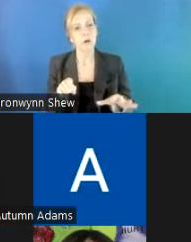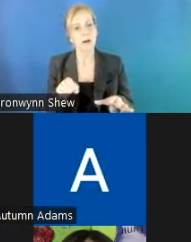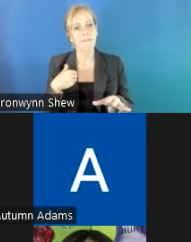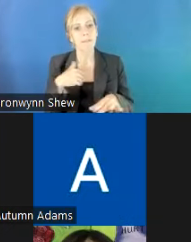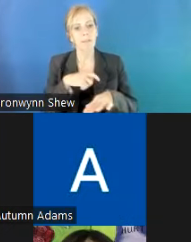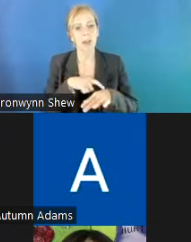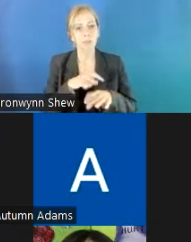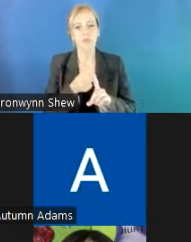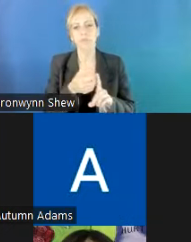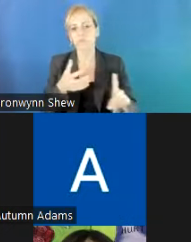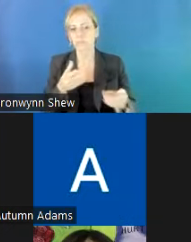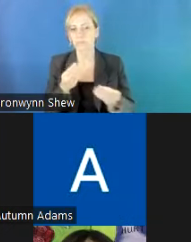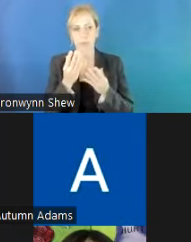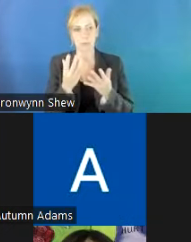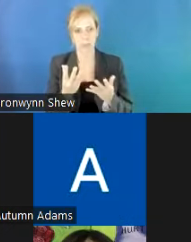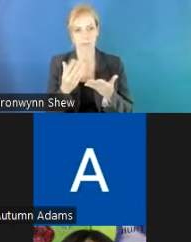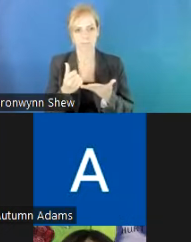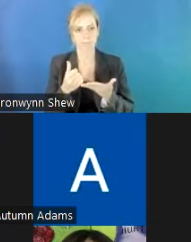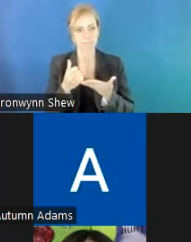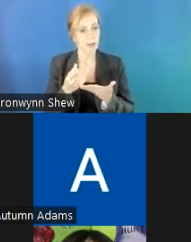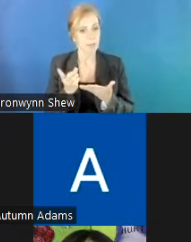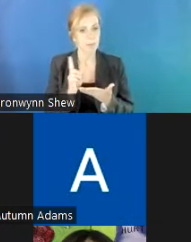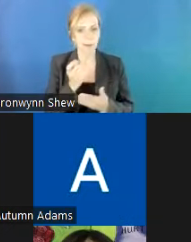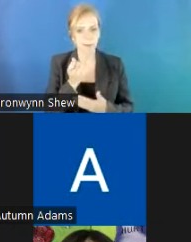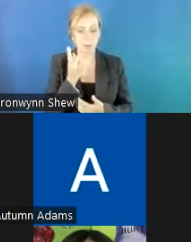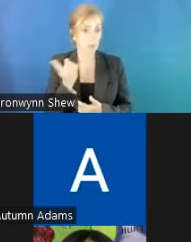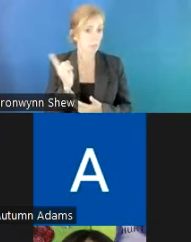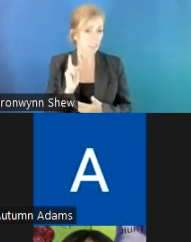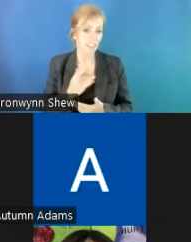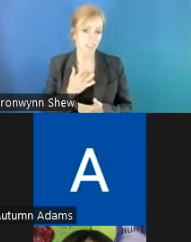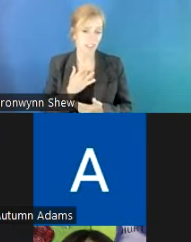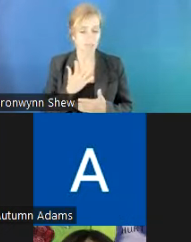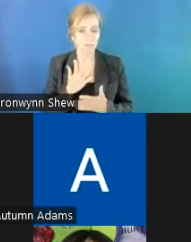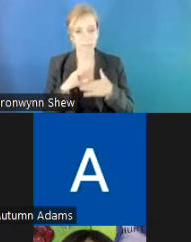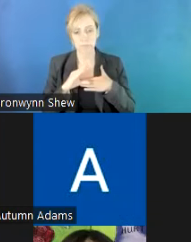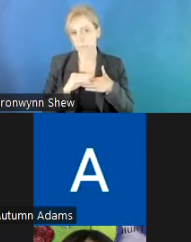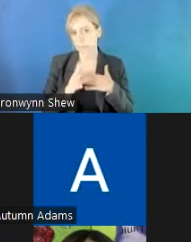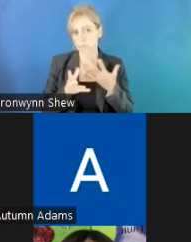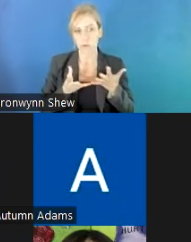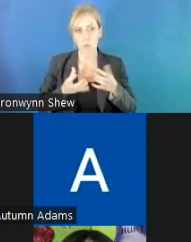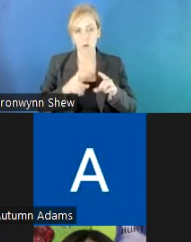them understand where they're in. Maybe that person is like embarrassed. Maybe they don't really want to answer questions.